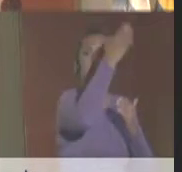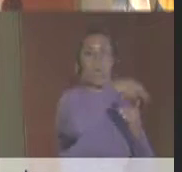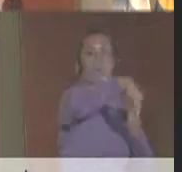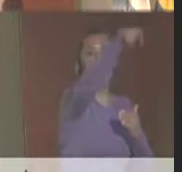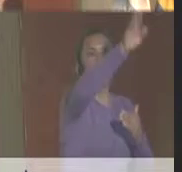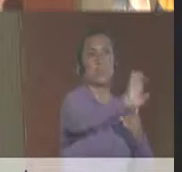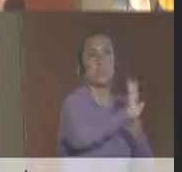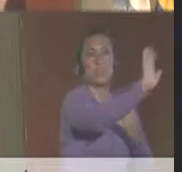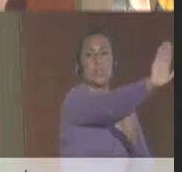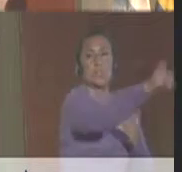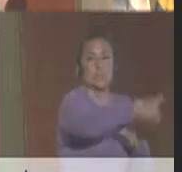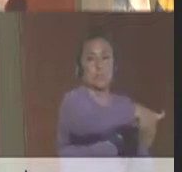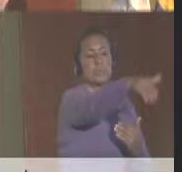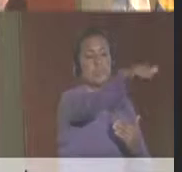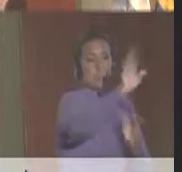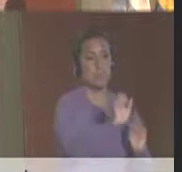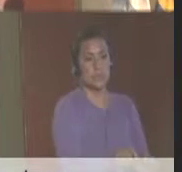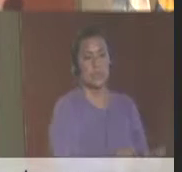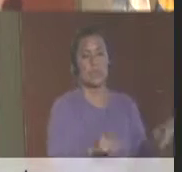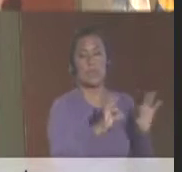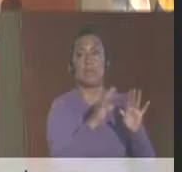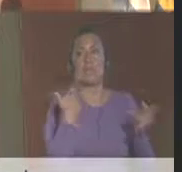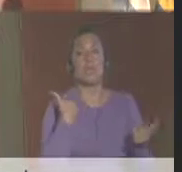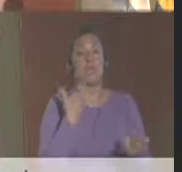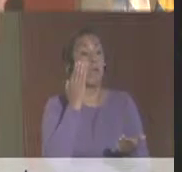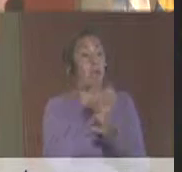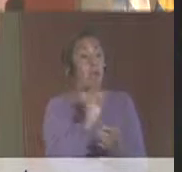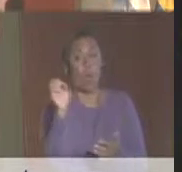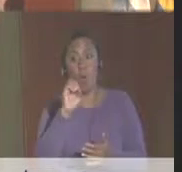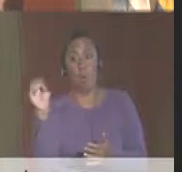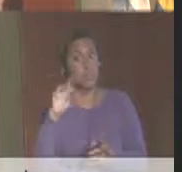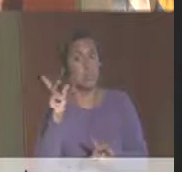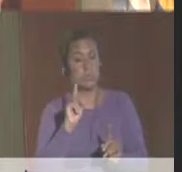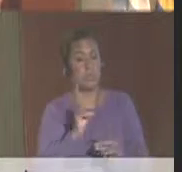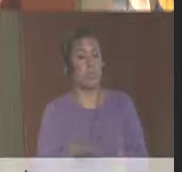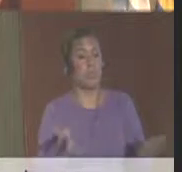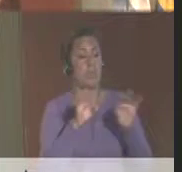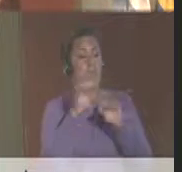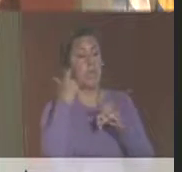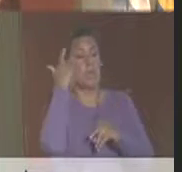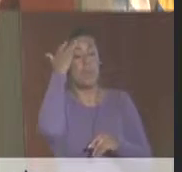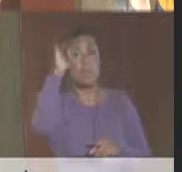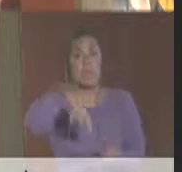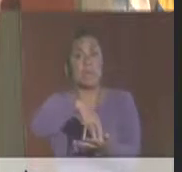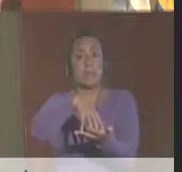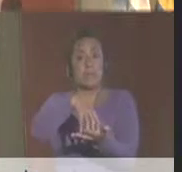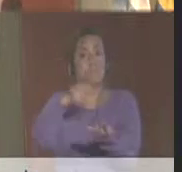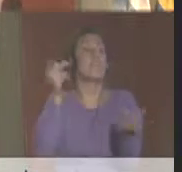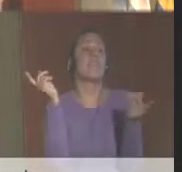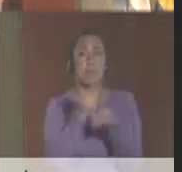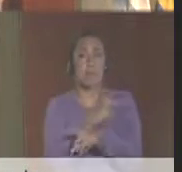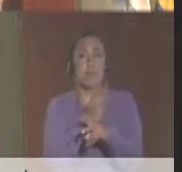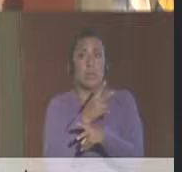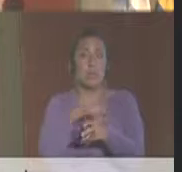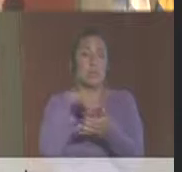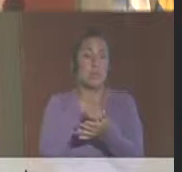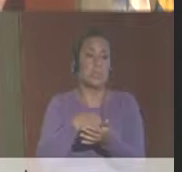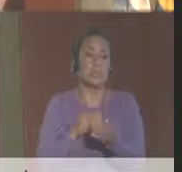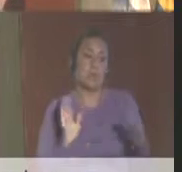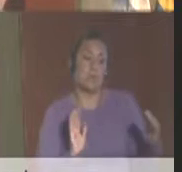a growth towards the north and cancellation of expansion towards the west, which is the most vulnerable area,